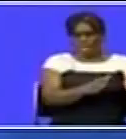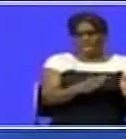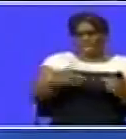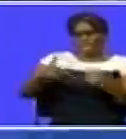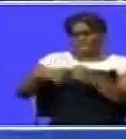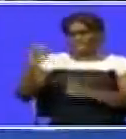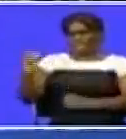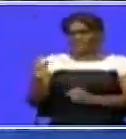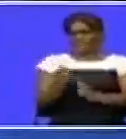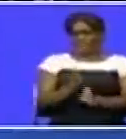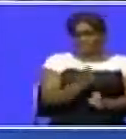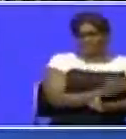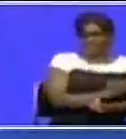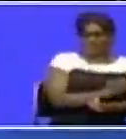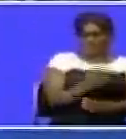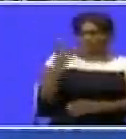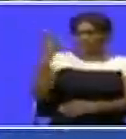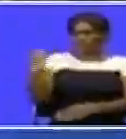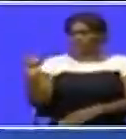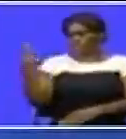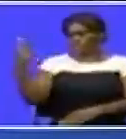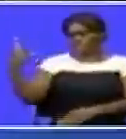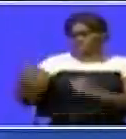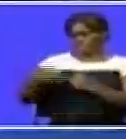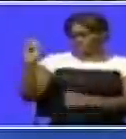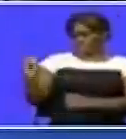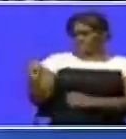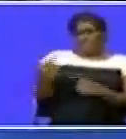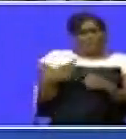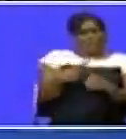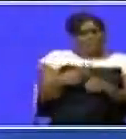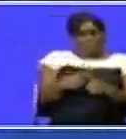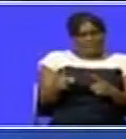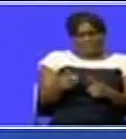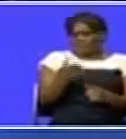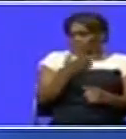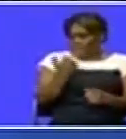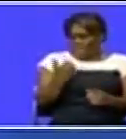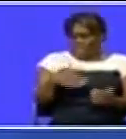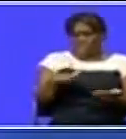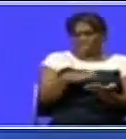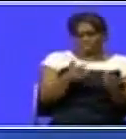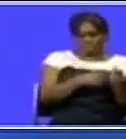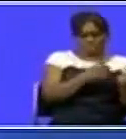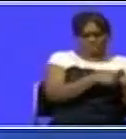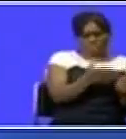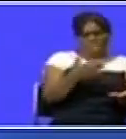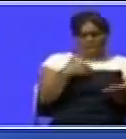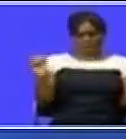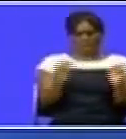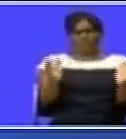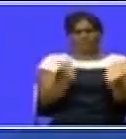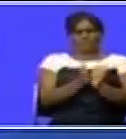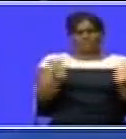60. Before, the range stood at 40 to 60, but there was hardly any baseline data available in the lion population,